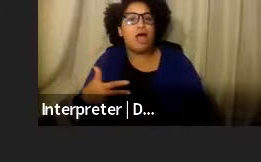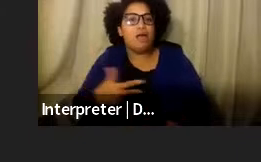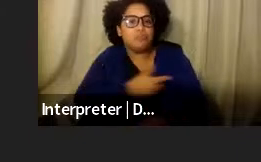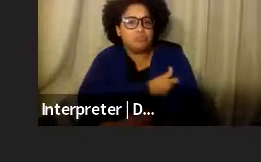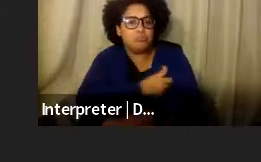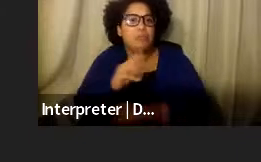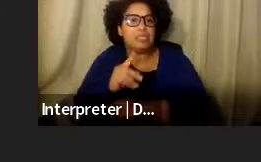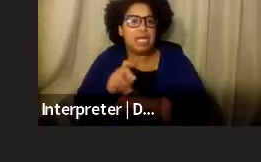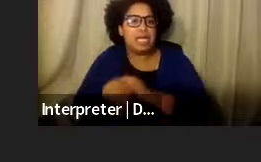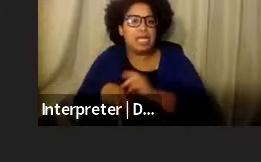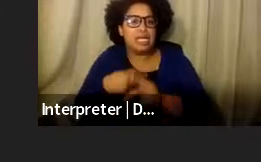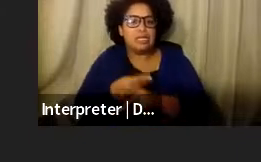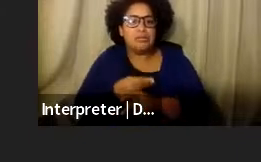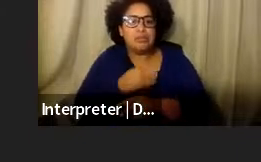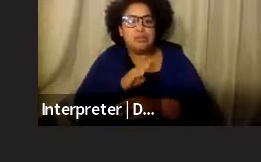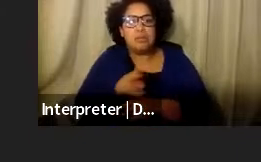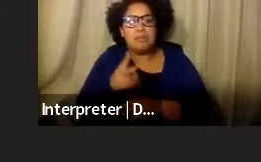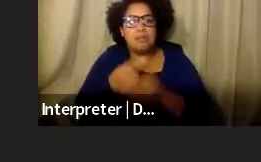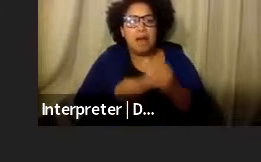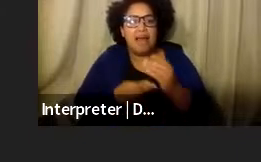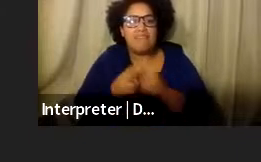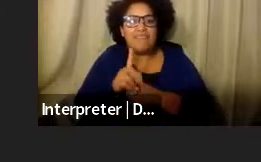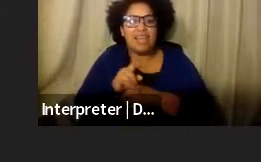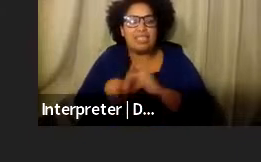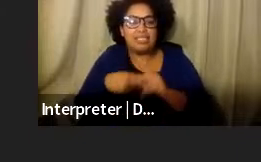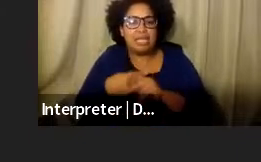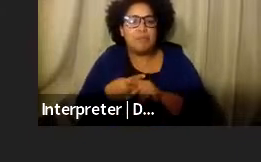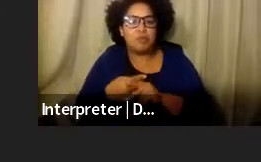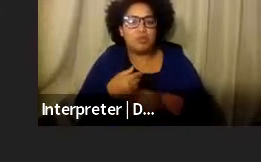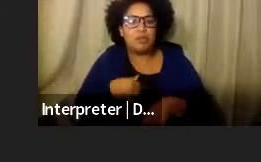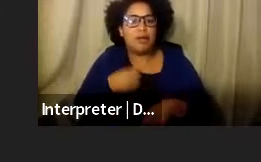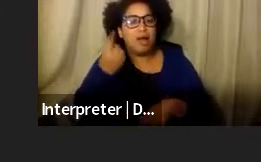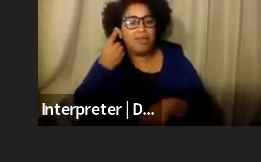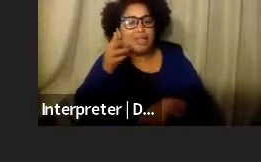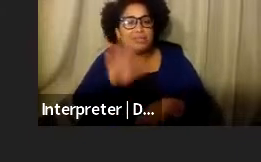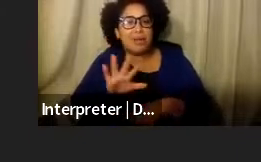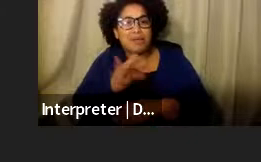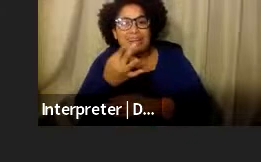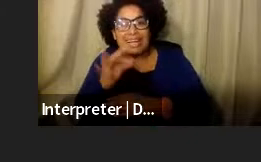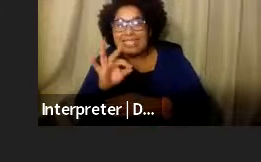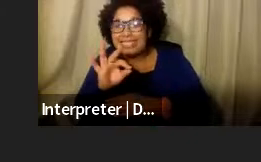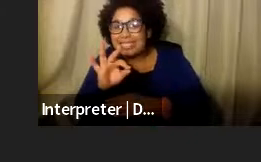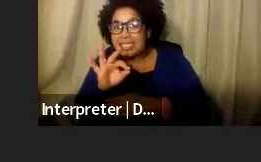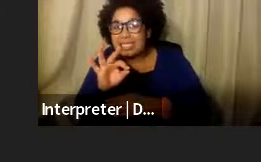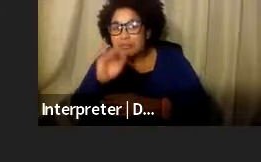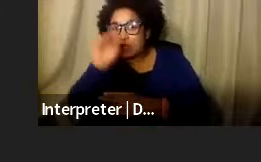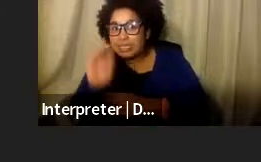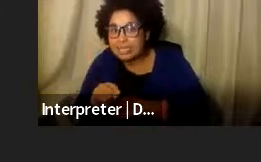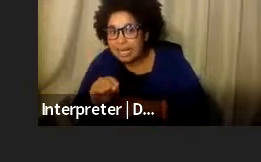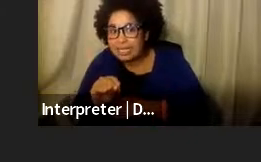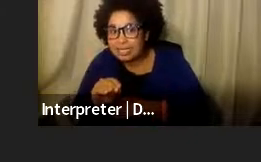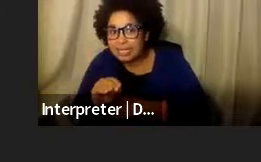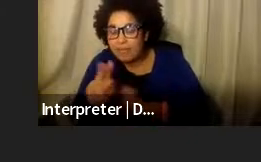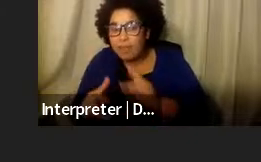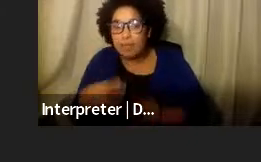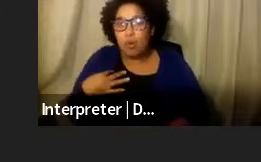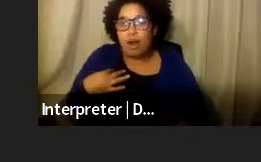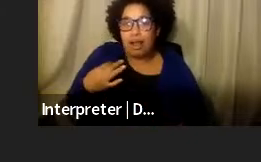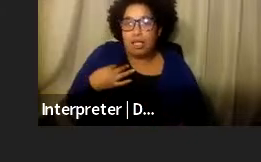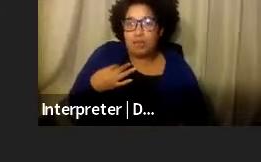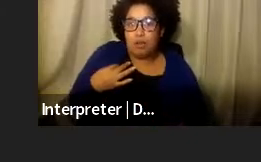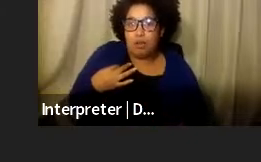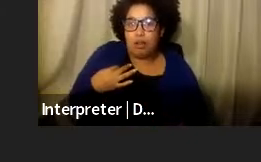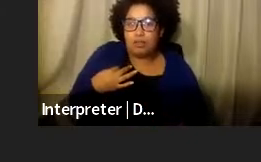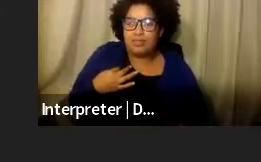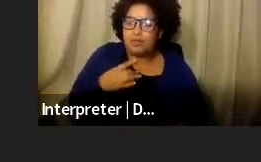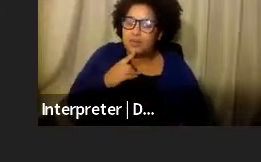bivalent booster shot. So that's pretty good, but it's only about 19% of the eligible population. So a lot